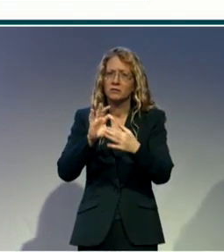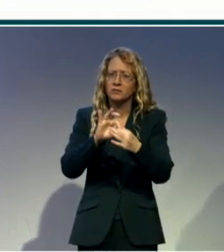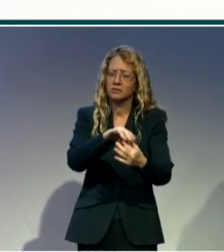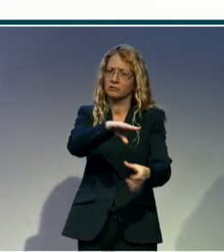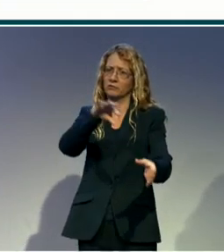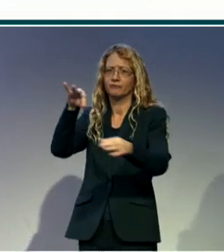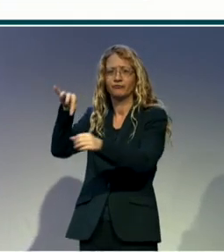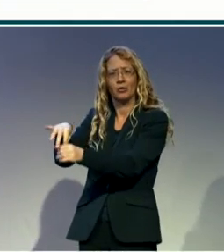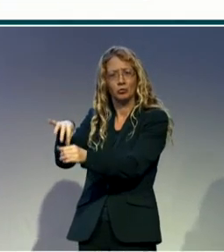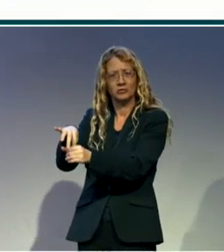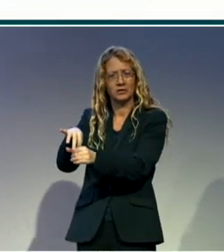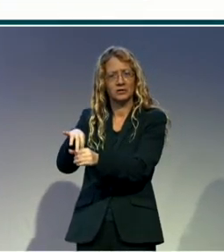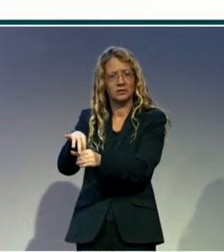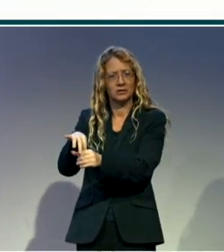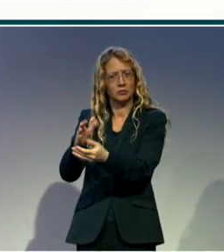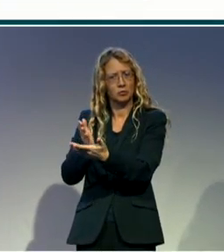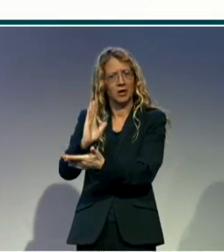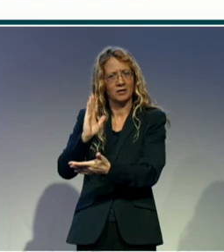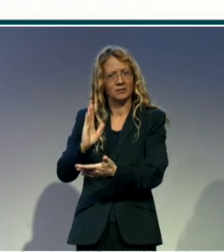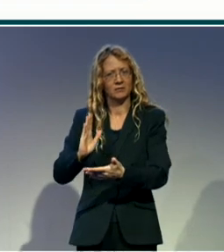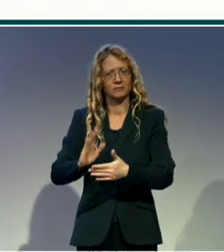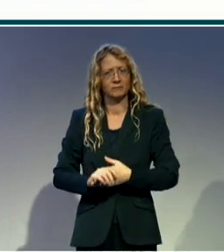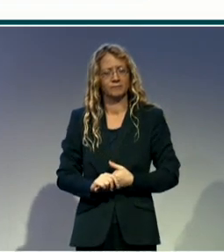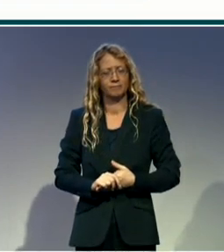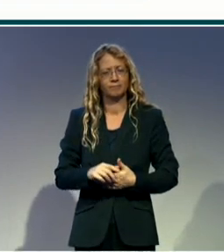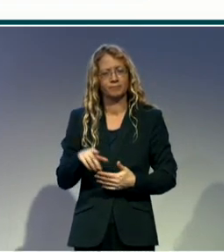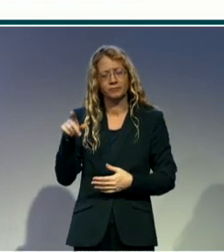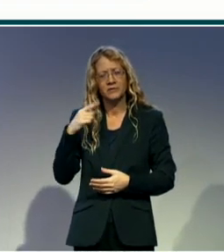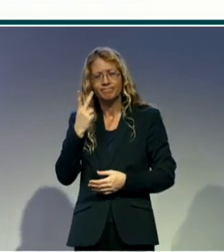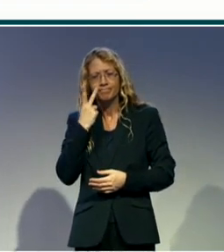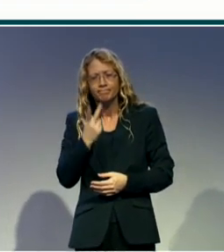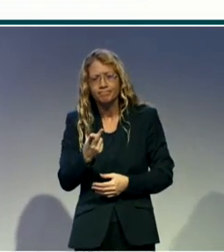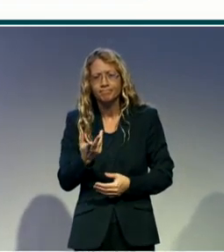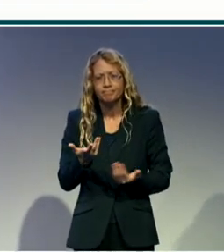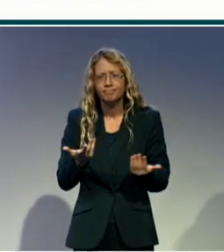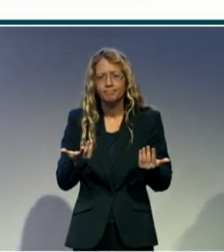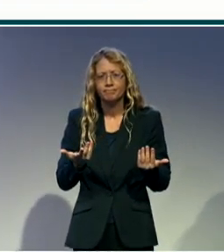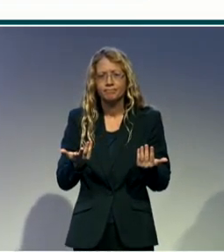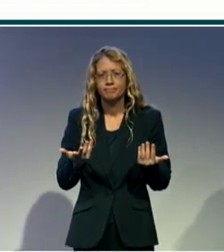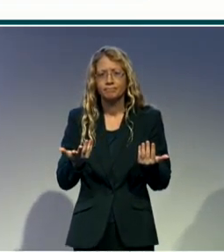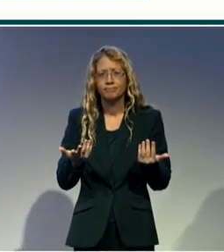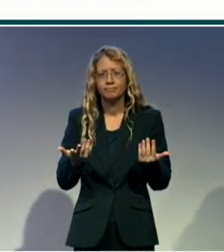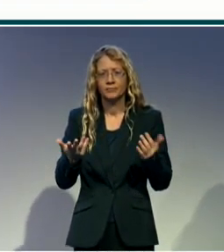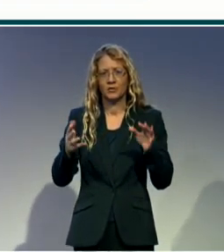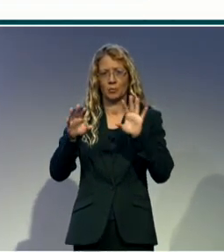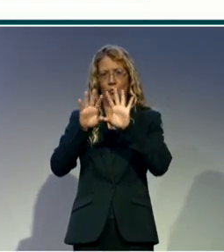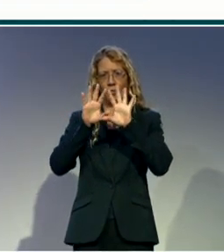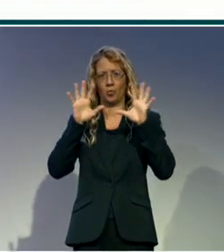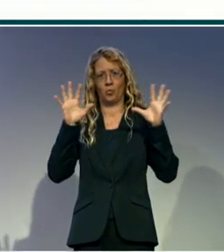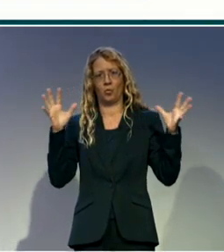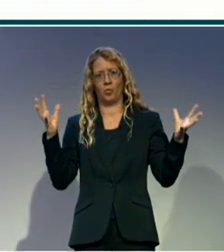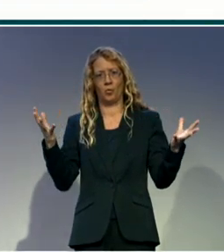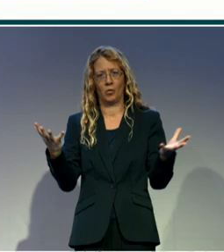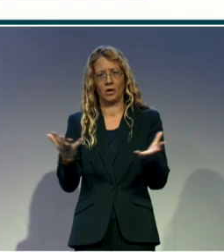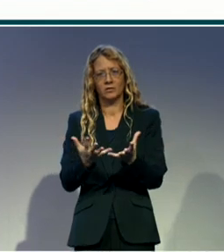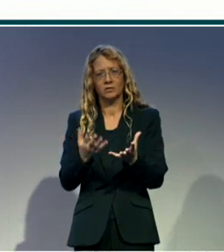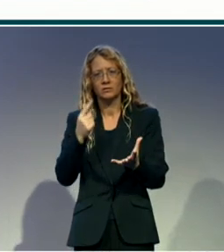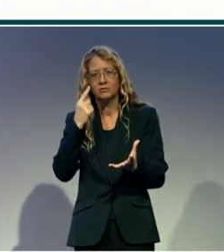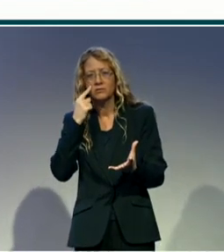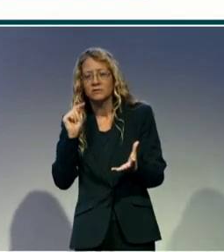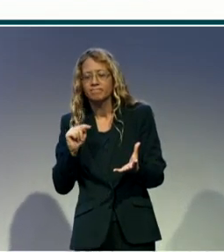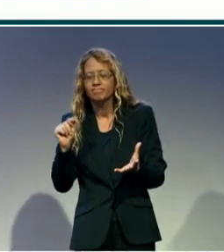scholarship to travel around the world to see what inclusive voting campaigns looked like in sites of best practice. Sure enough, we discovered